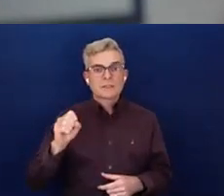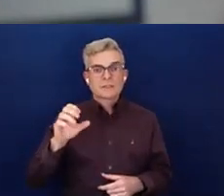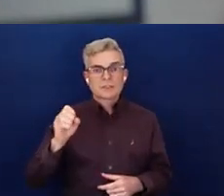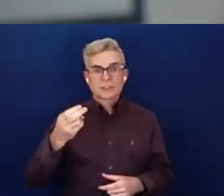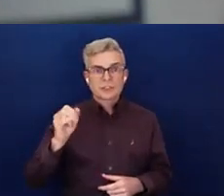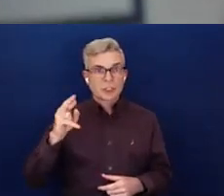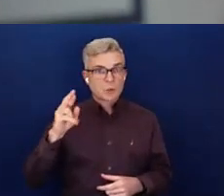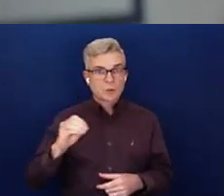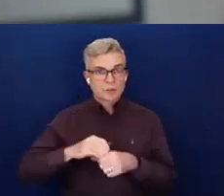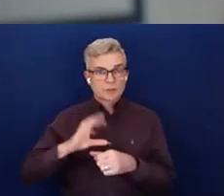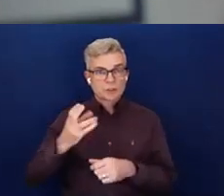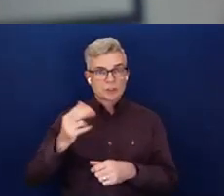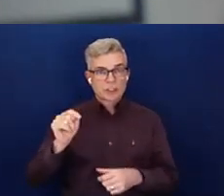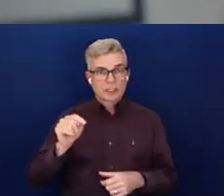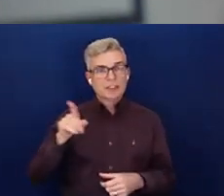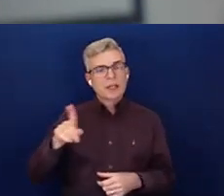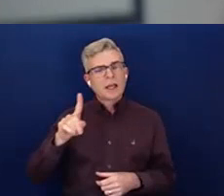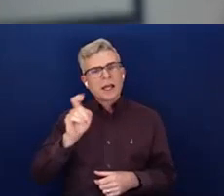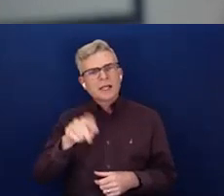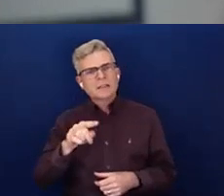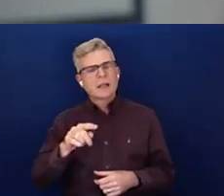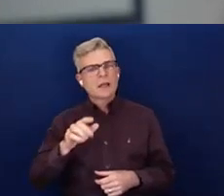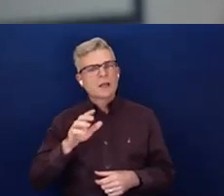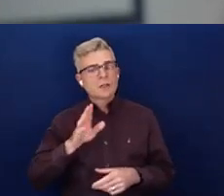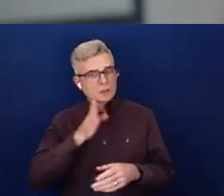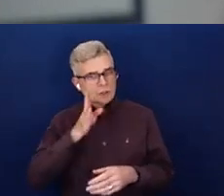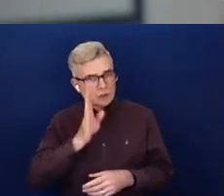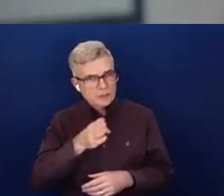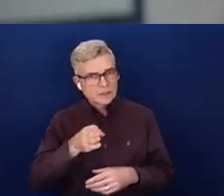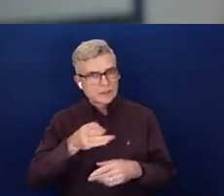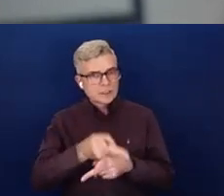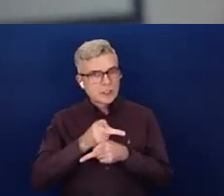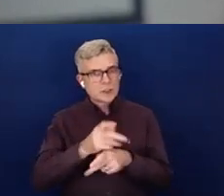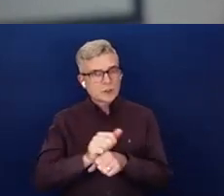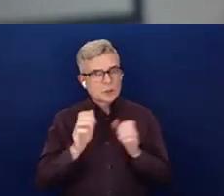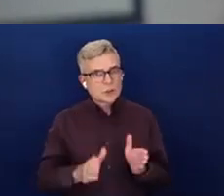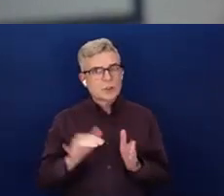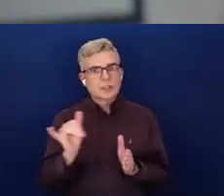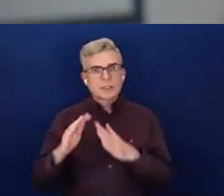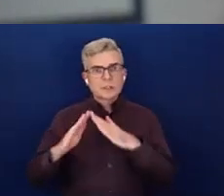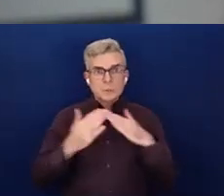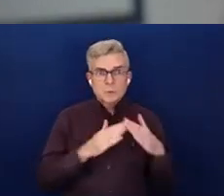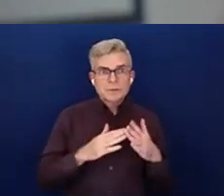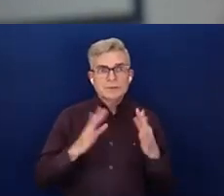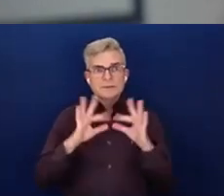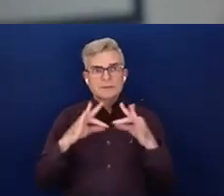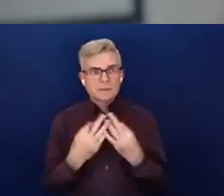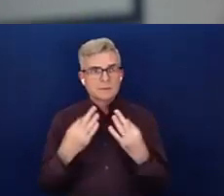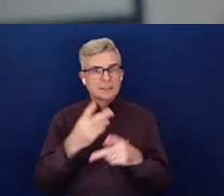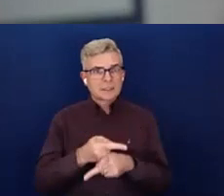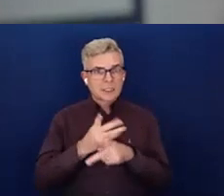asks, are direct care workers, such as community and family caregivers,